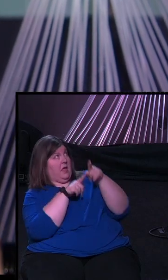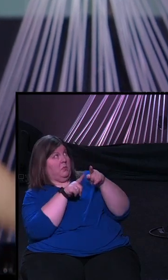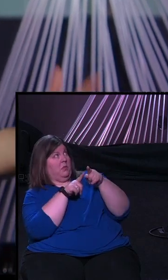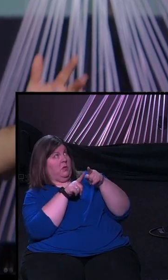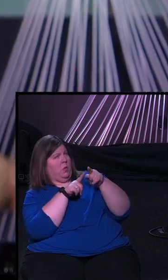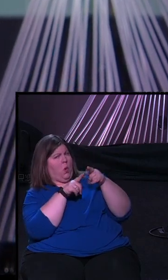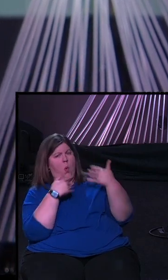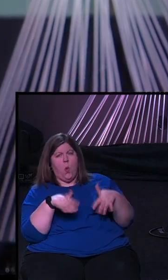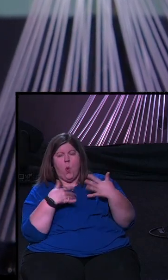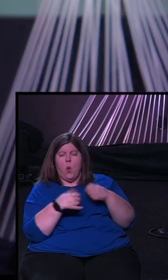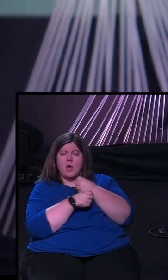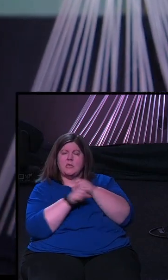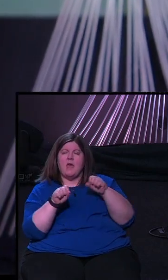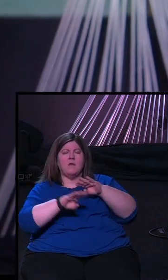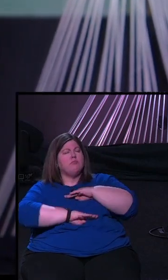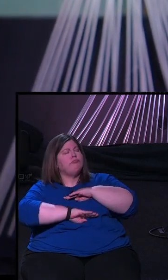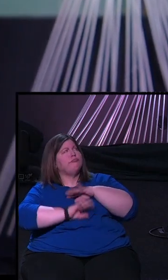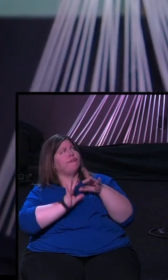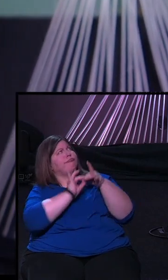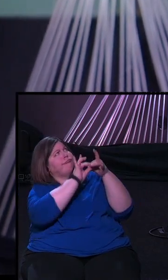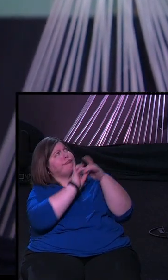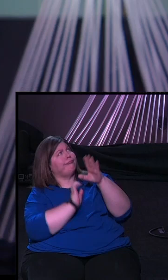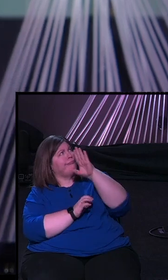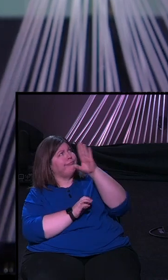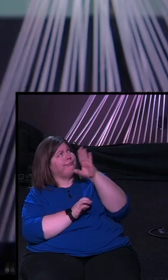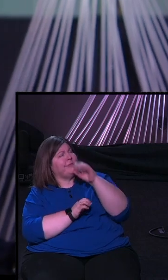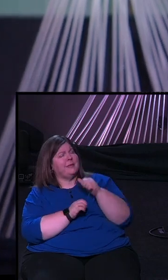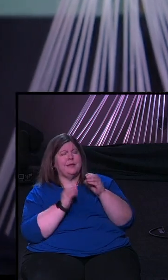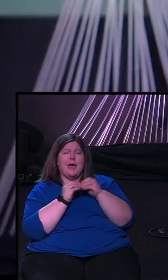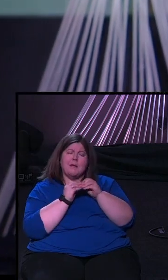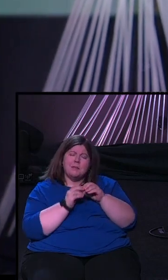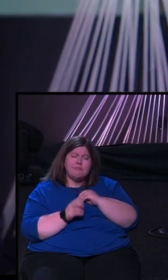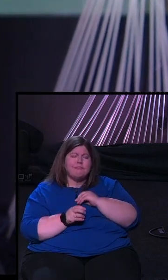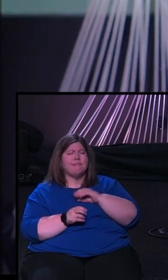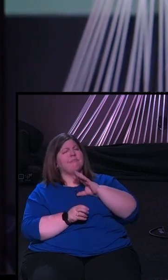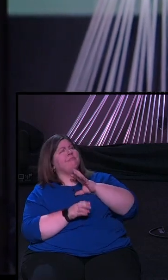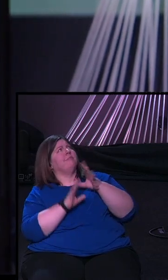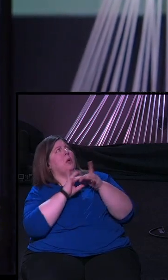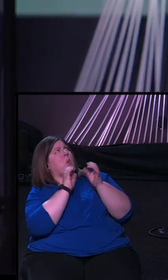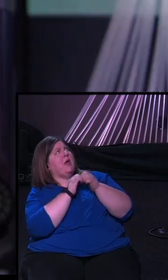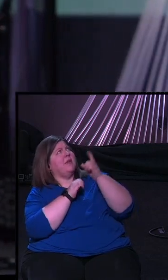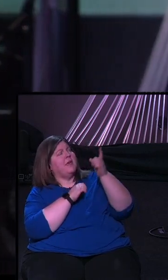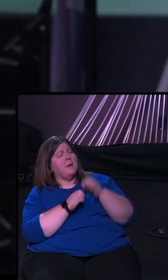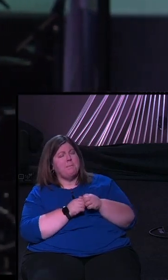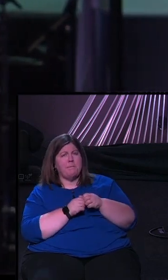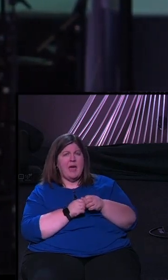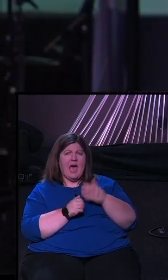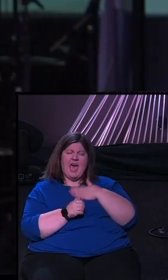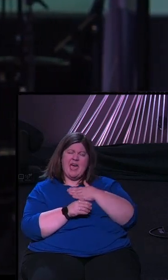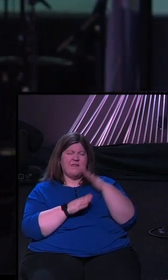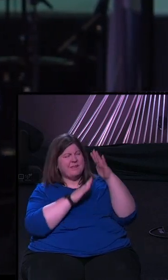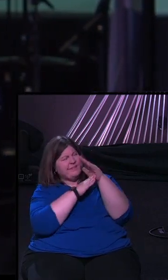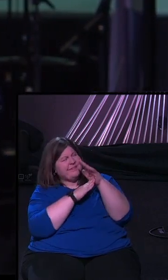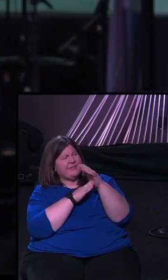greater security than I do when I'm in my relationship with God. I have no greater significance than when I do when I'm in relationship with God. I have no greater purpose than